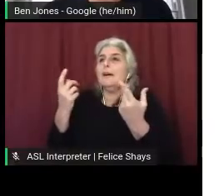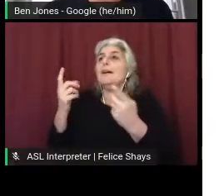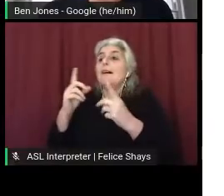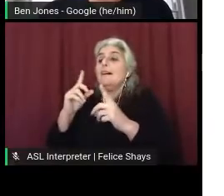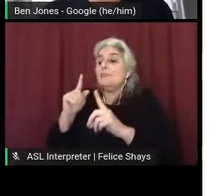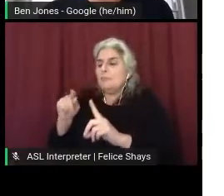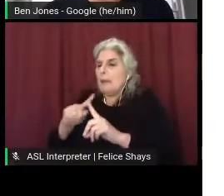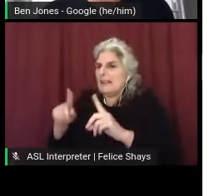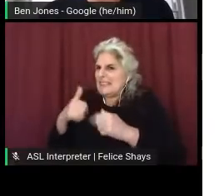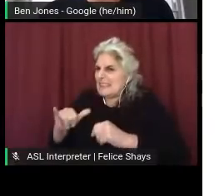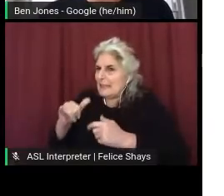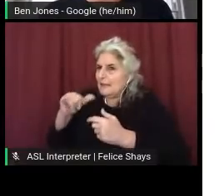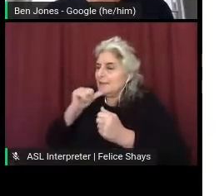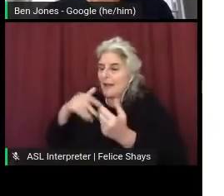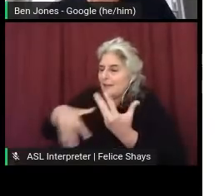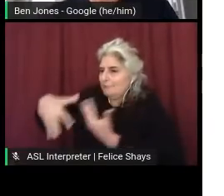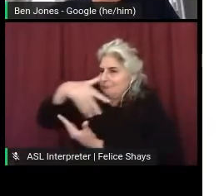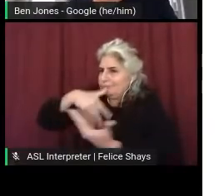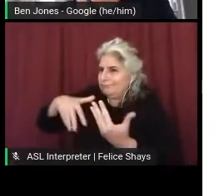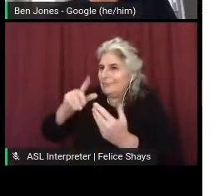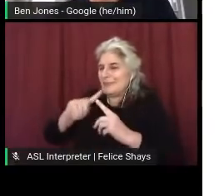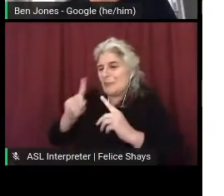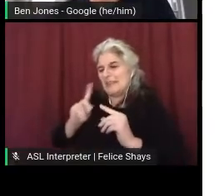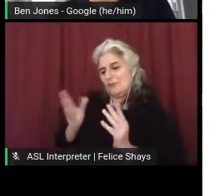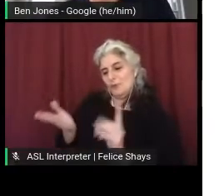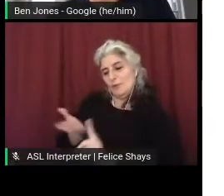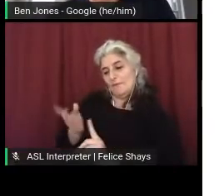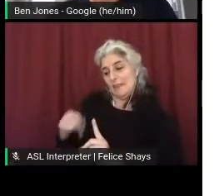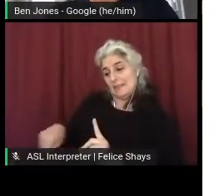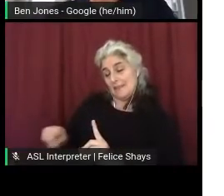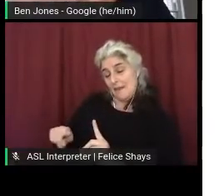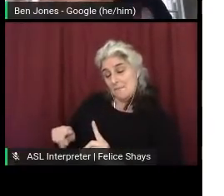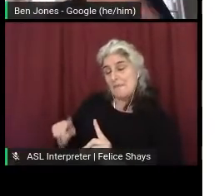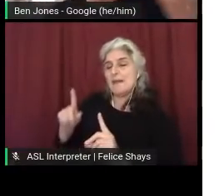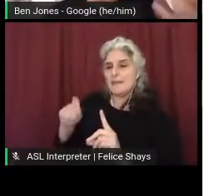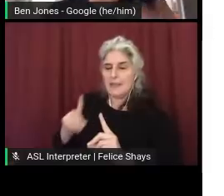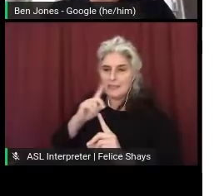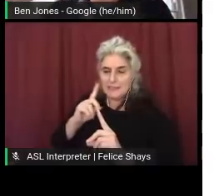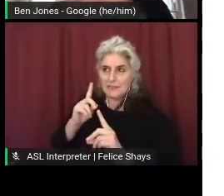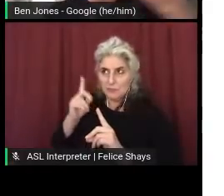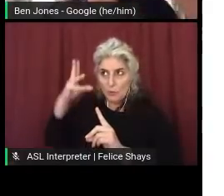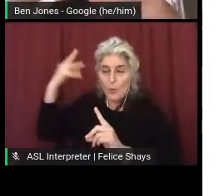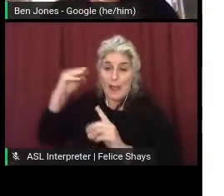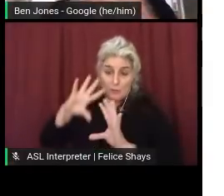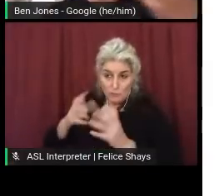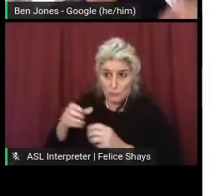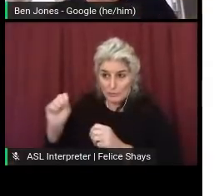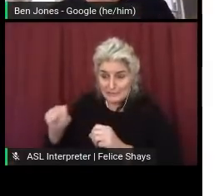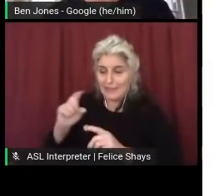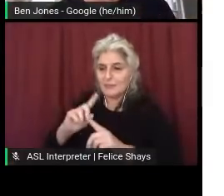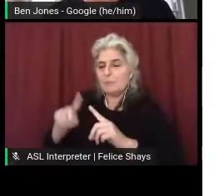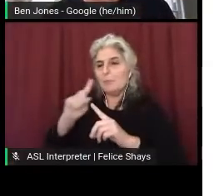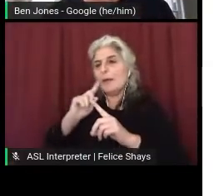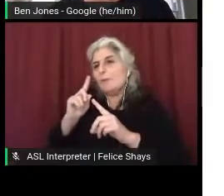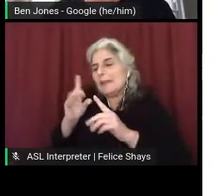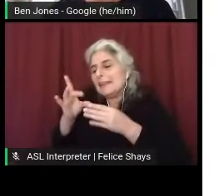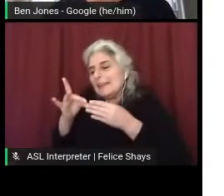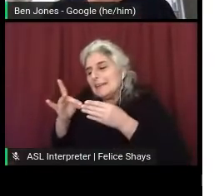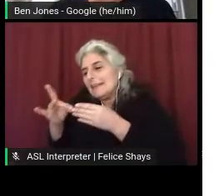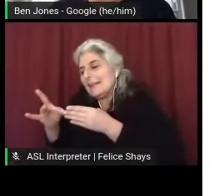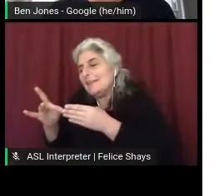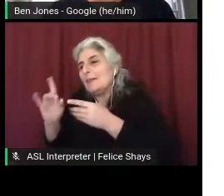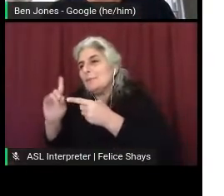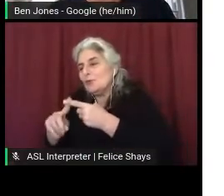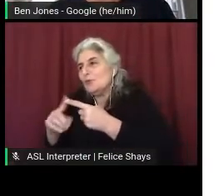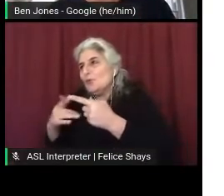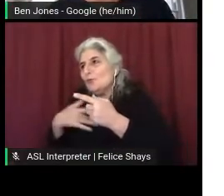is a place where you can continue to be safe, but you can be out in the world. So four different kinds of mindset that offer opportunities